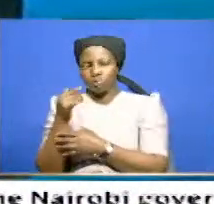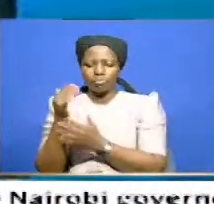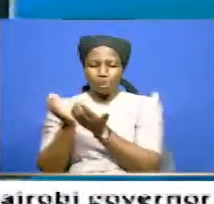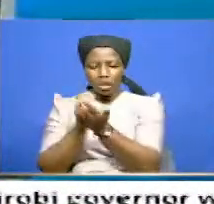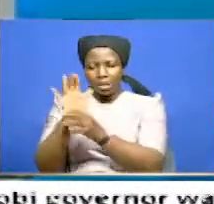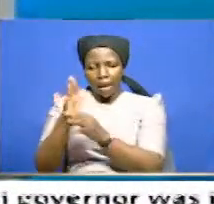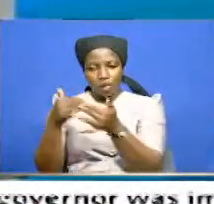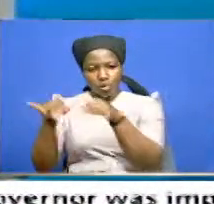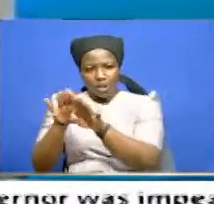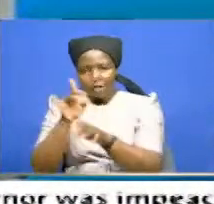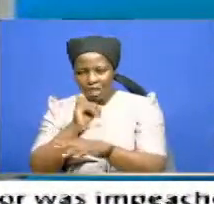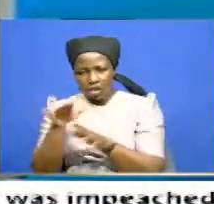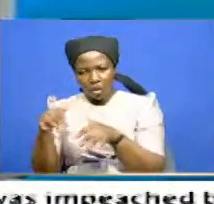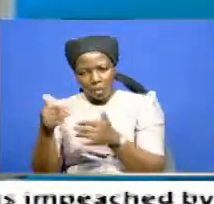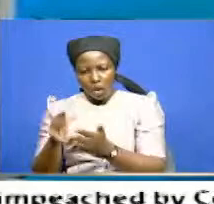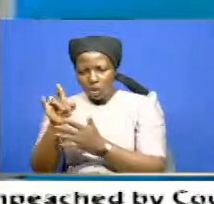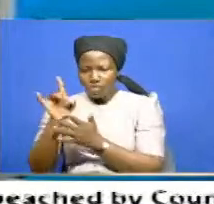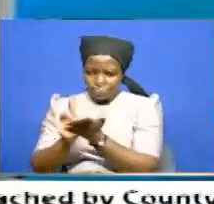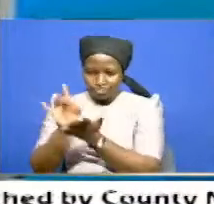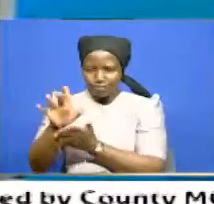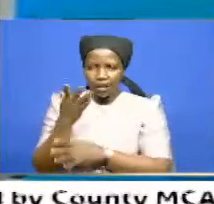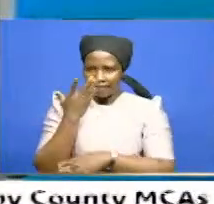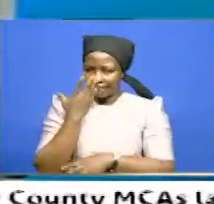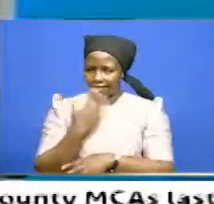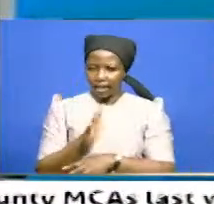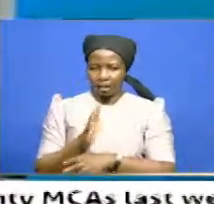business or you've been laid off.